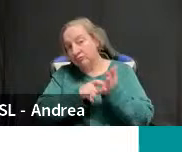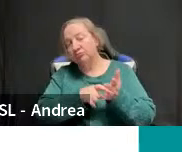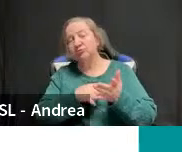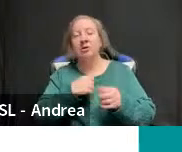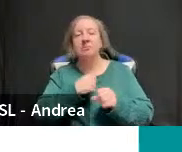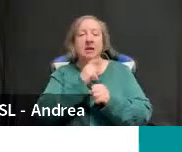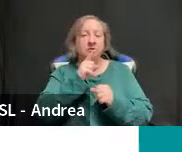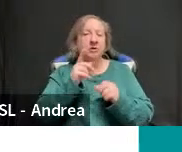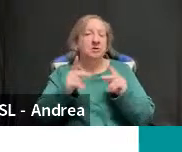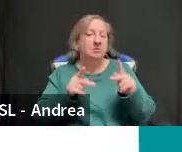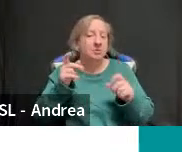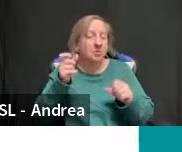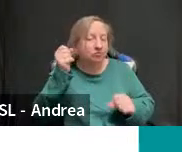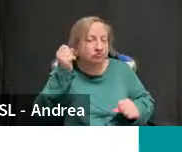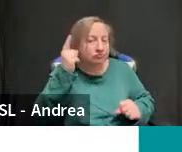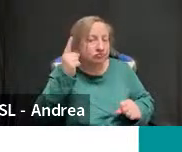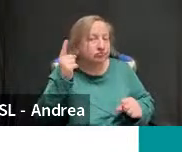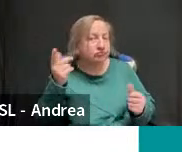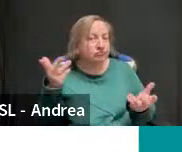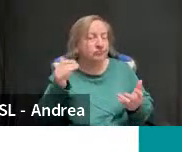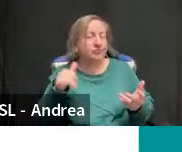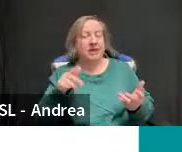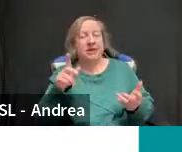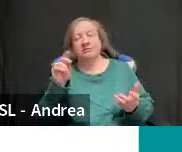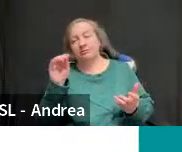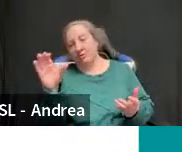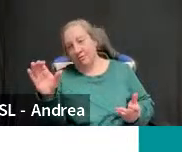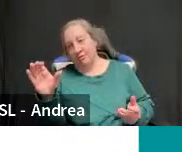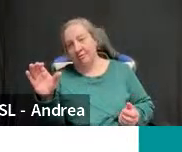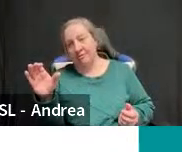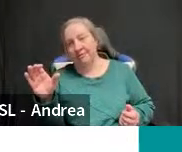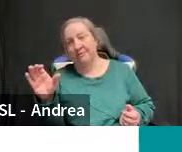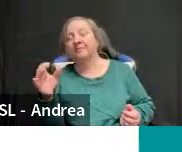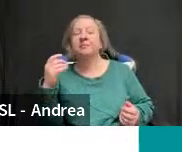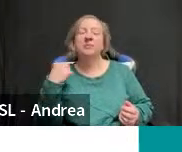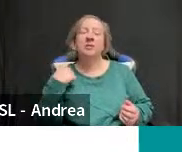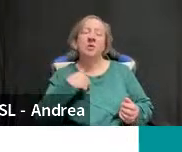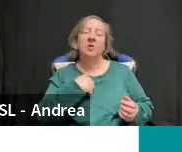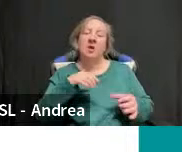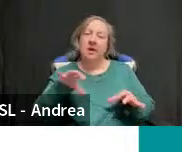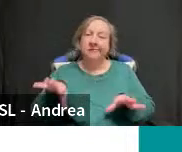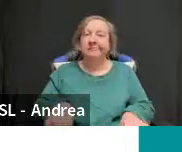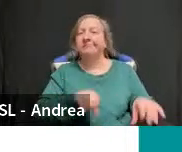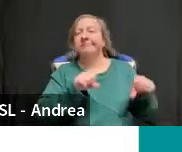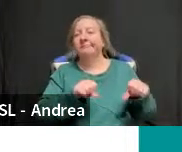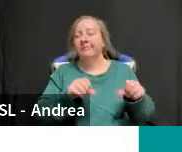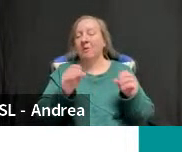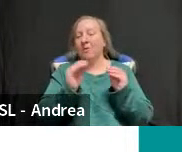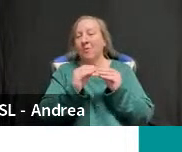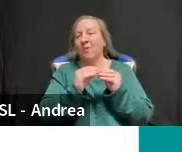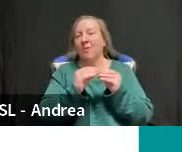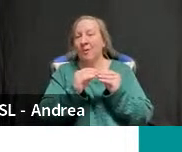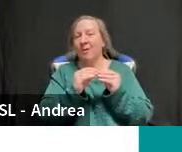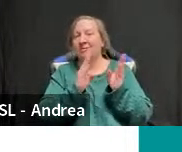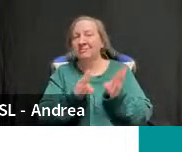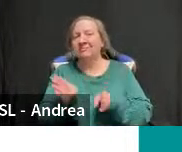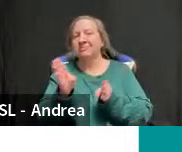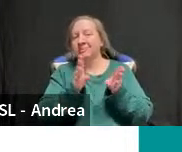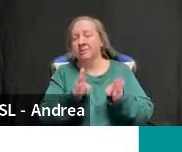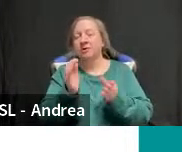people can understand this document. And we are taking extra steps to help community